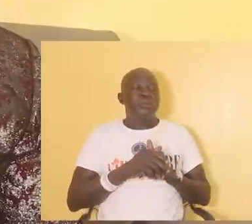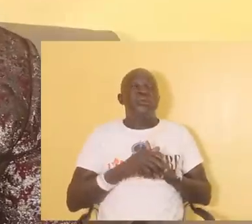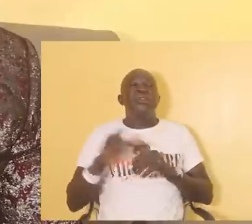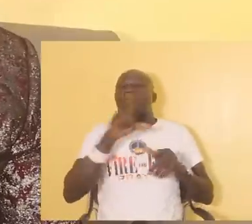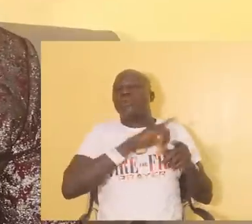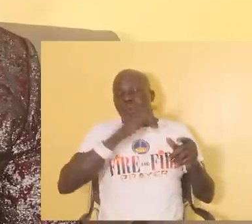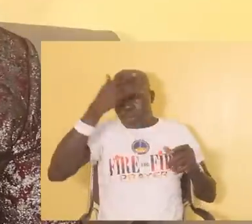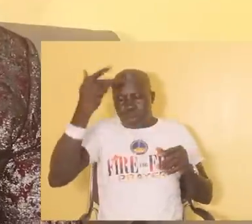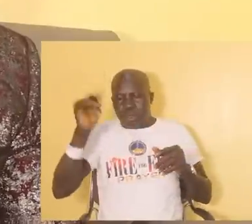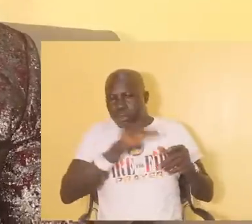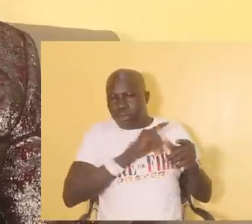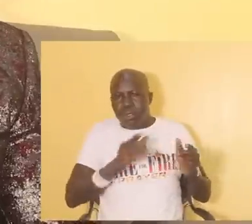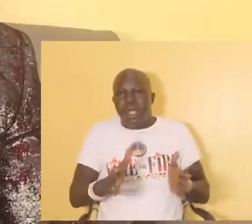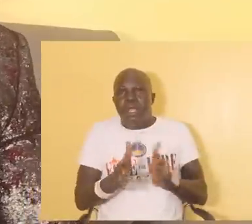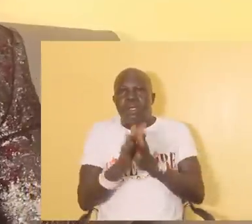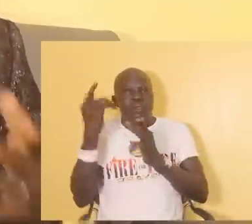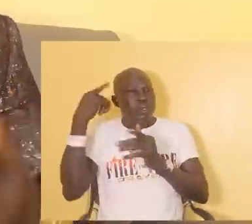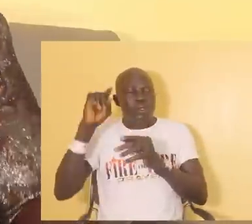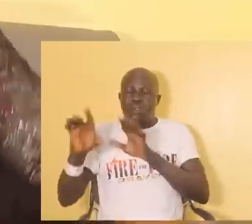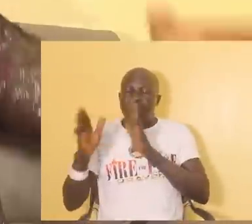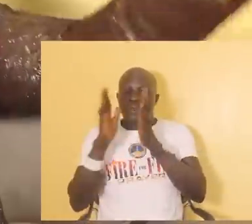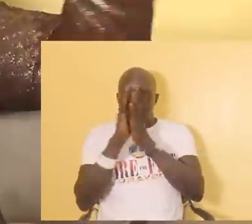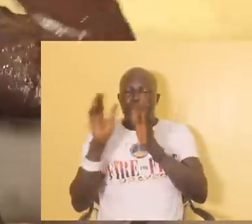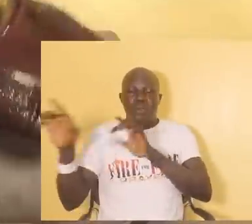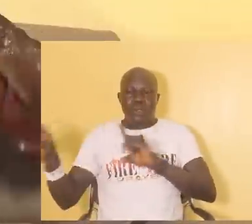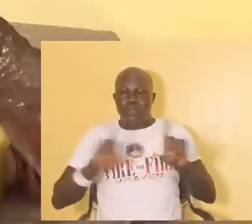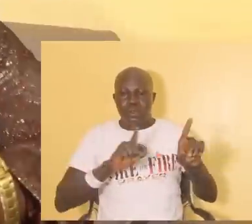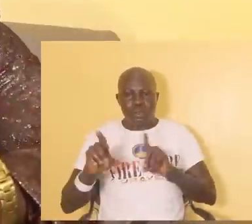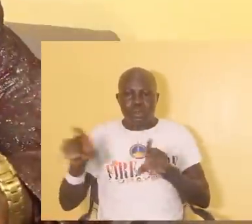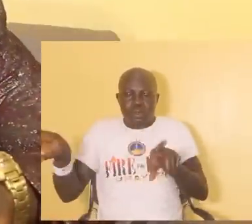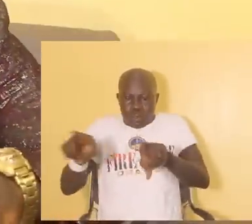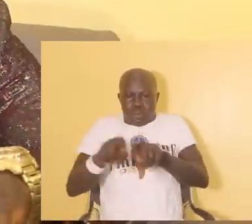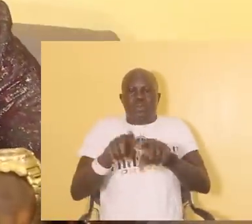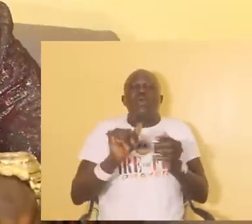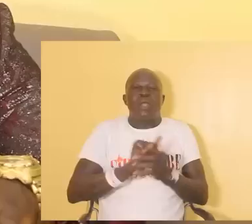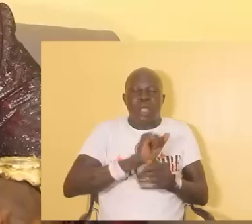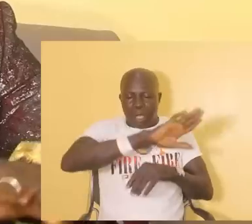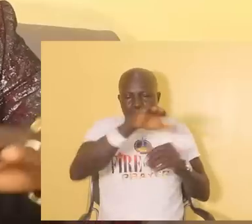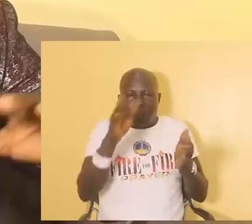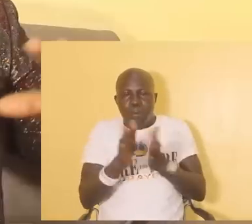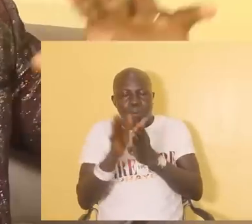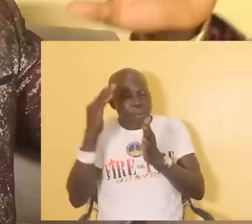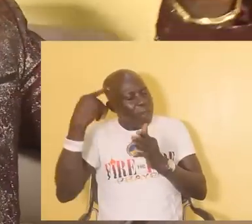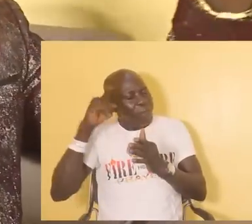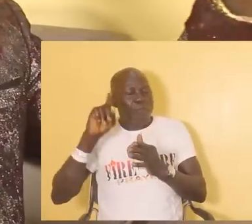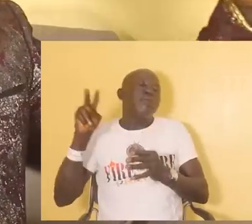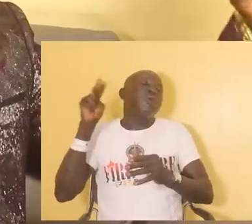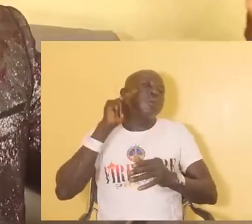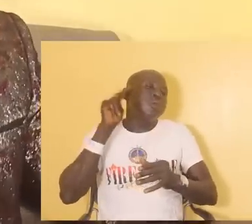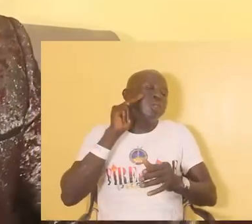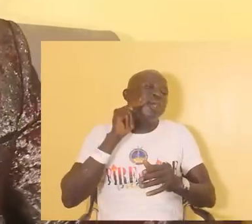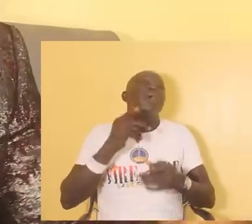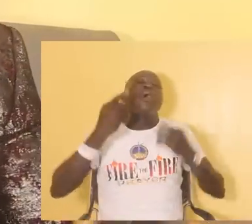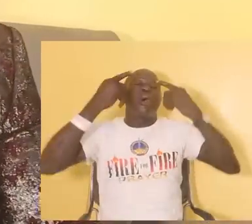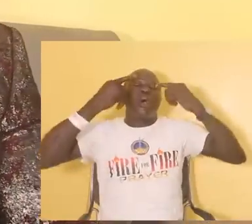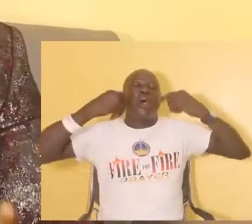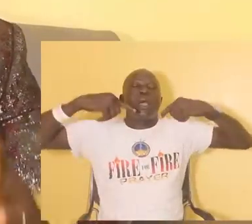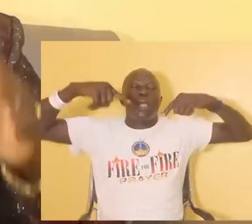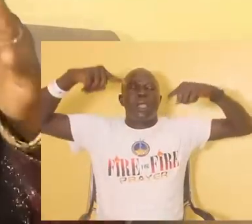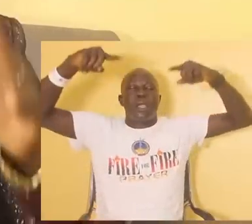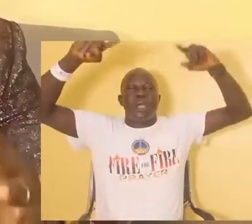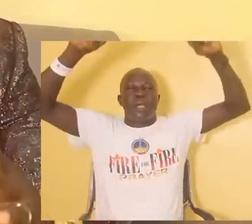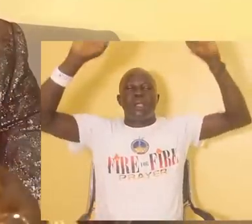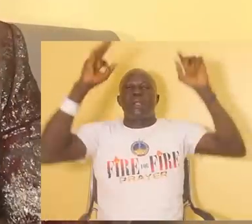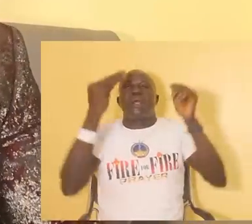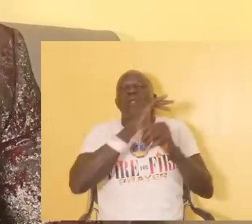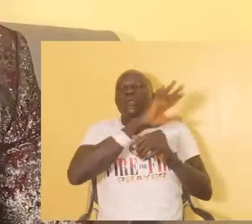de ti gbadura. Because they not ask us to pray and we have done so. O le ti ka gbadura fun Nigeria. And they ask us to pray for Nigeria. Ni mo kede pe gbogbo wa la o gba awo lati